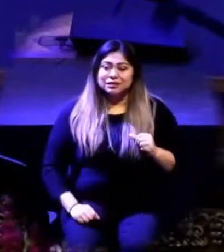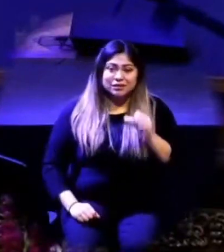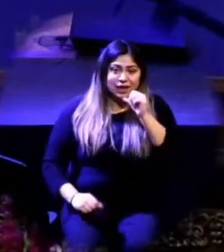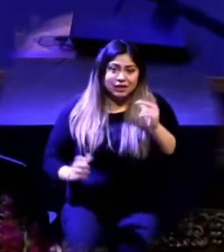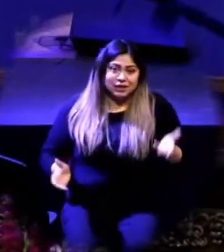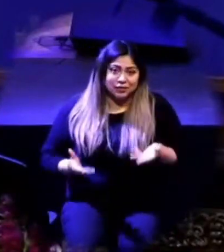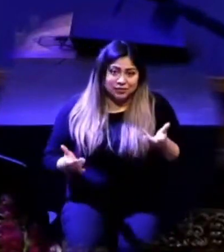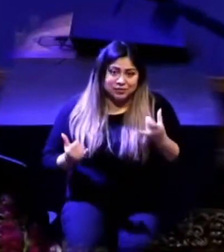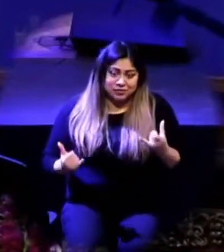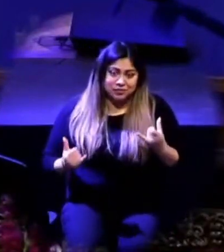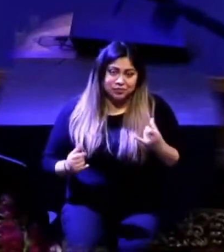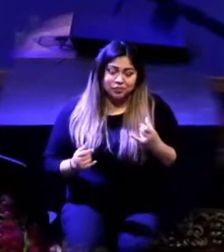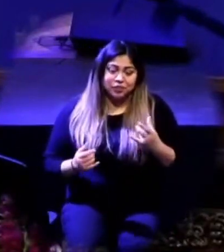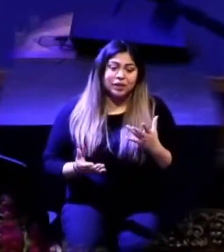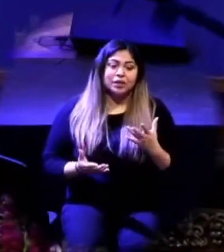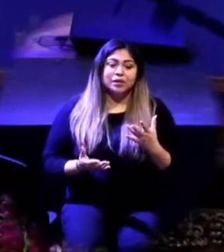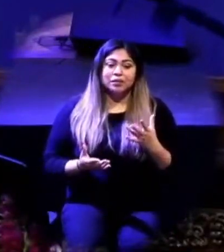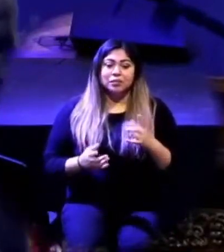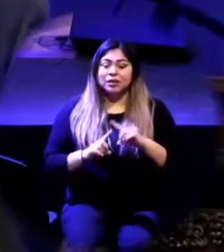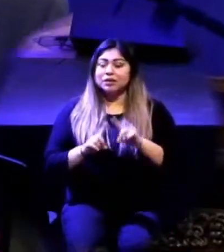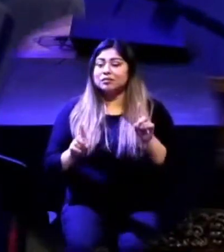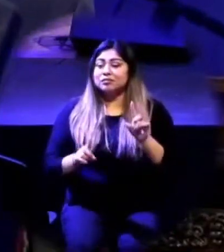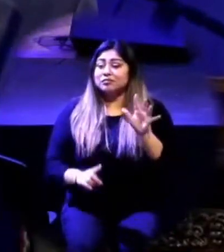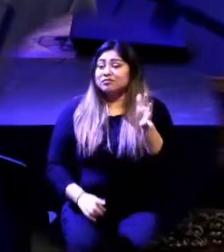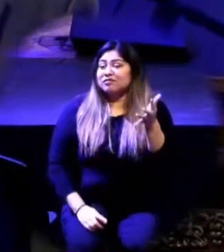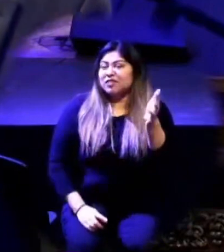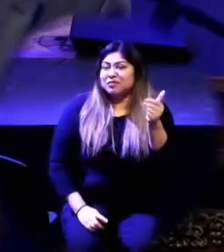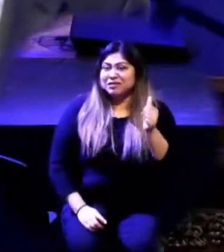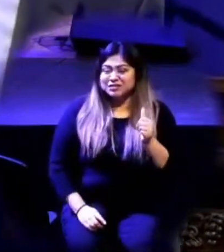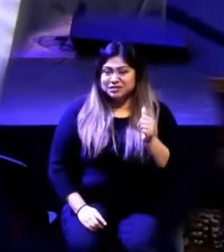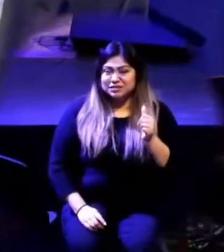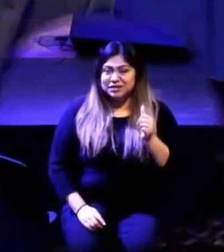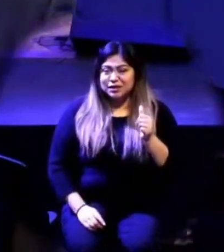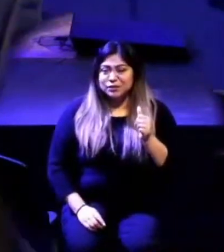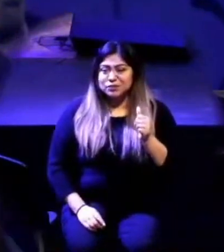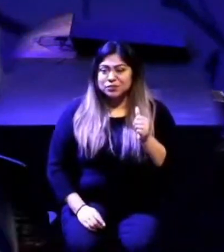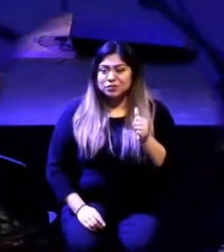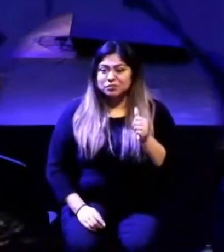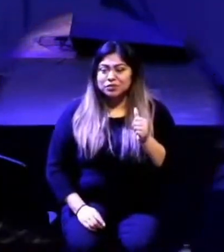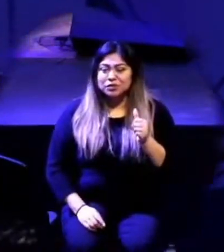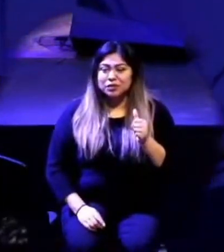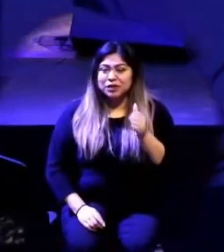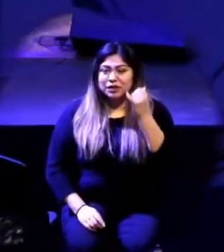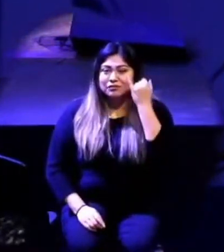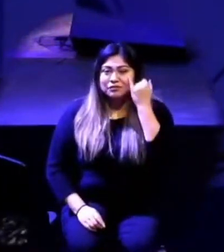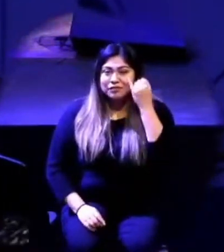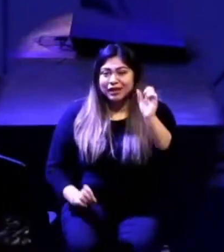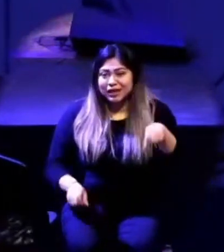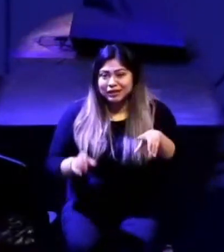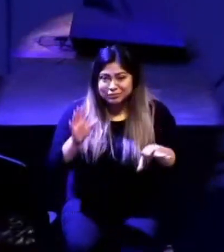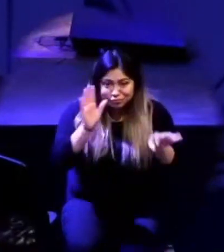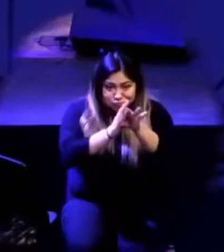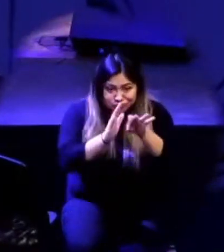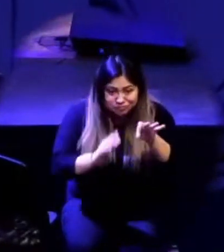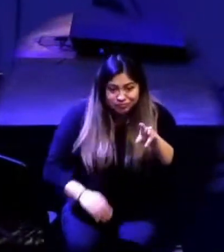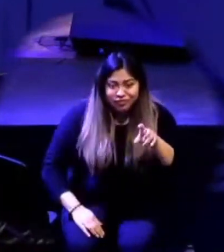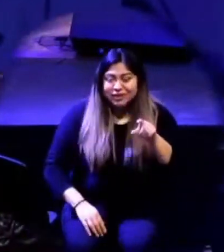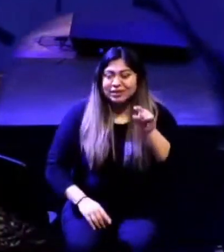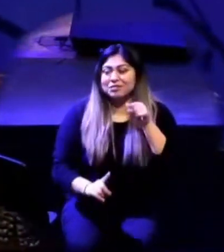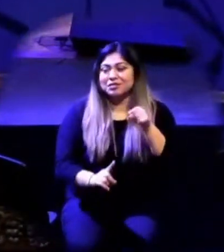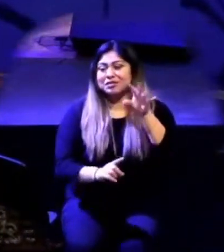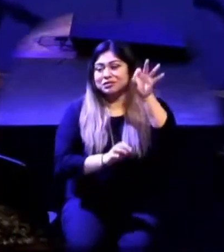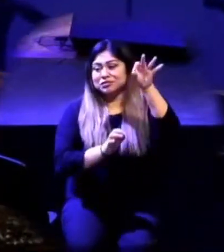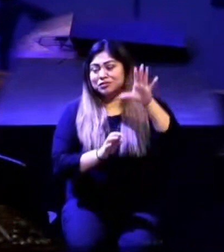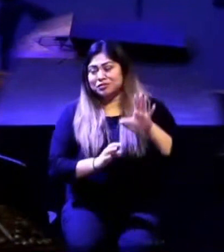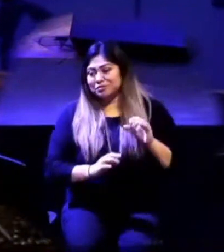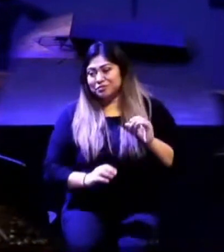You should watch the sermon because I give him $5 if I mention him in the sermon. I pay him royalties for being in the sermon. But he's not here today, so he's got to, hey, this is a